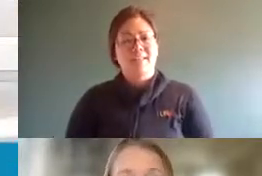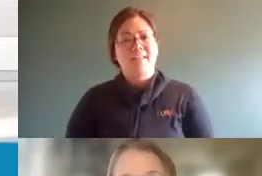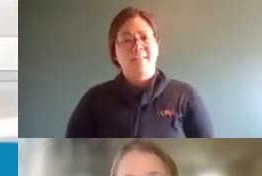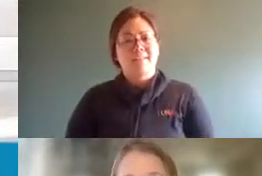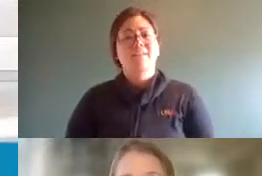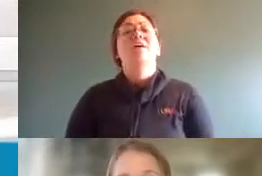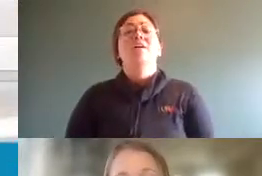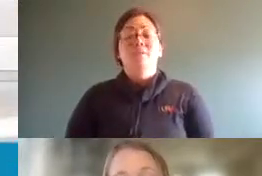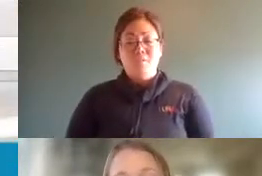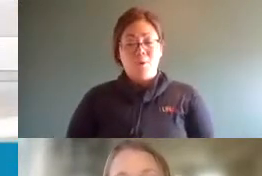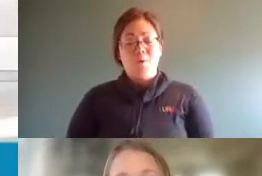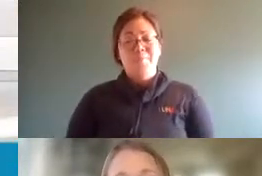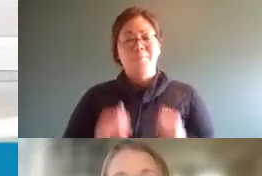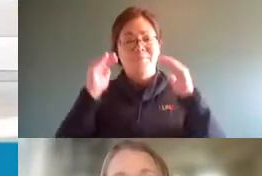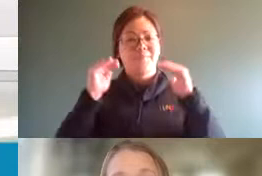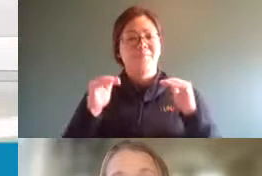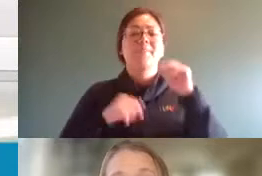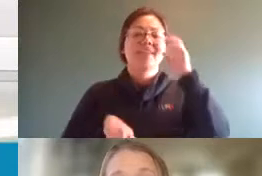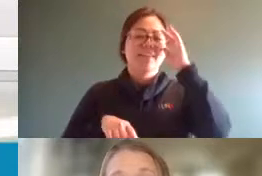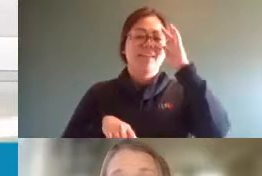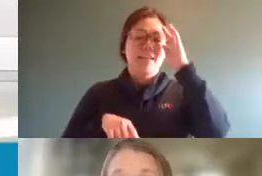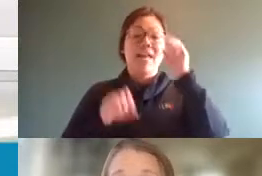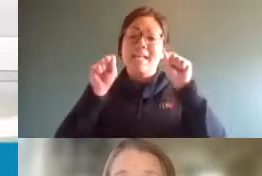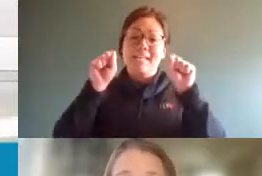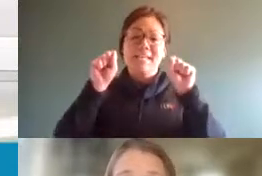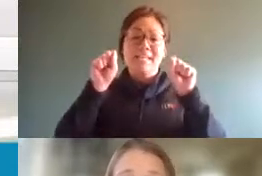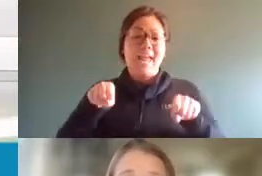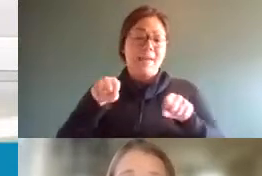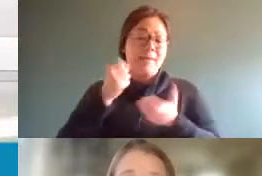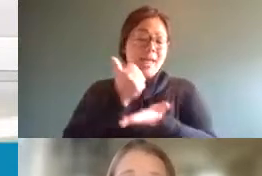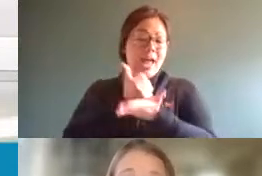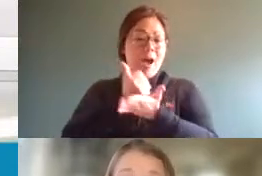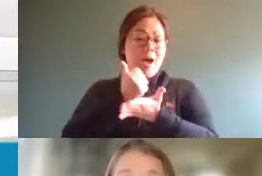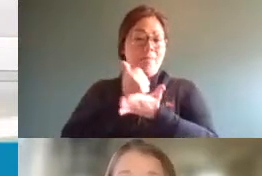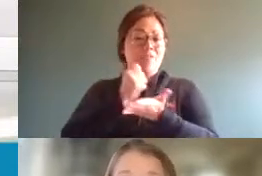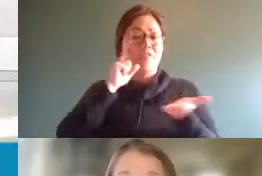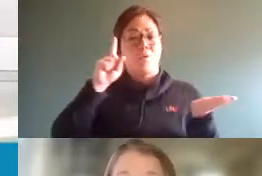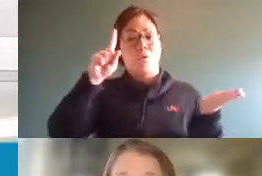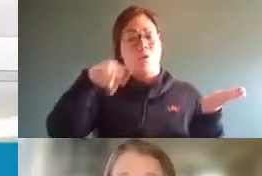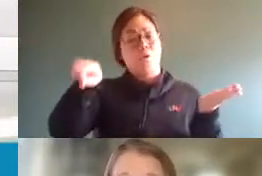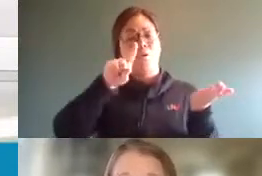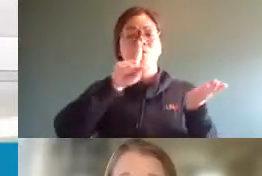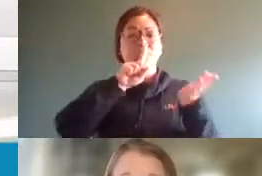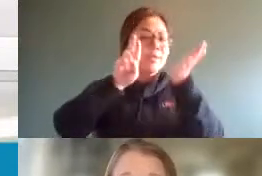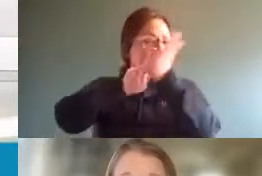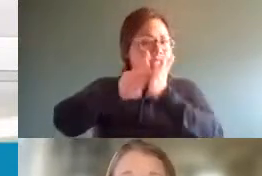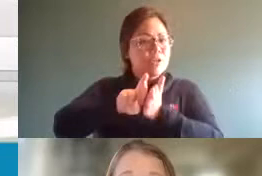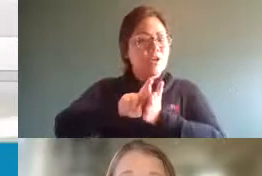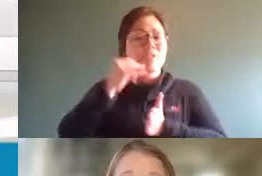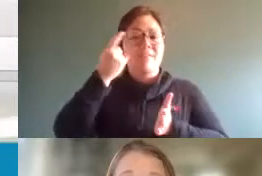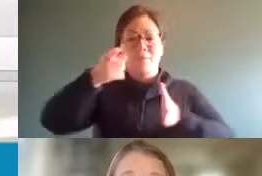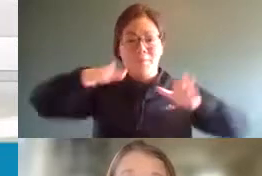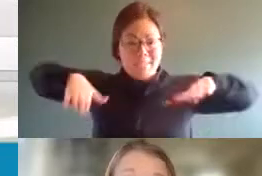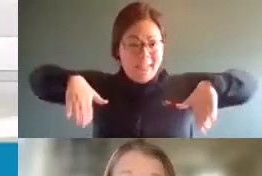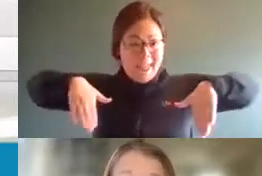So with that being said, it can be really helpful for you to do some research if you don't already, to